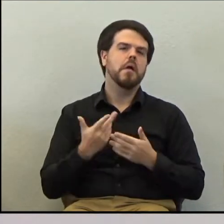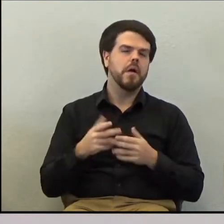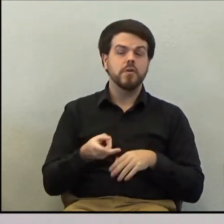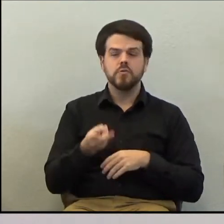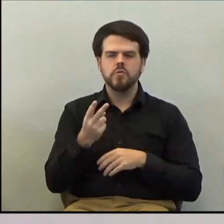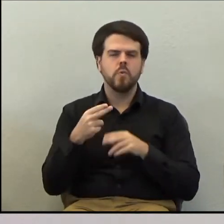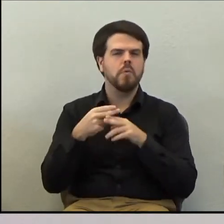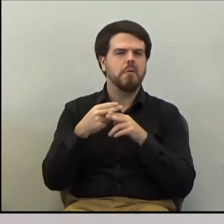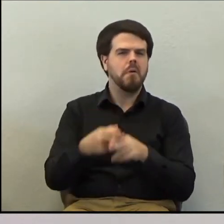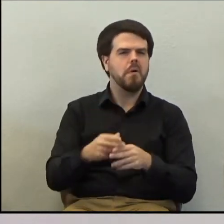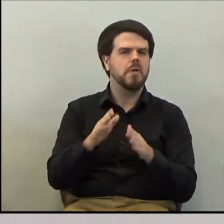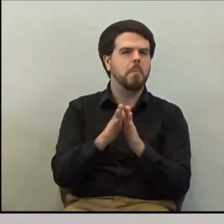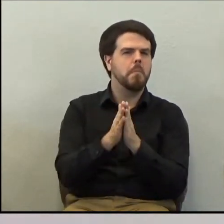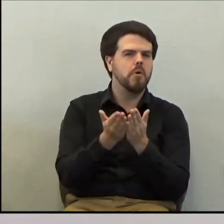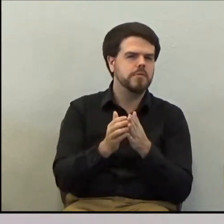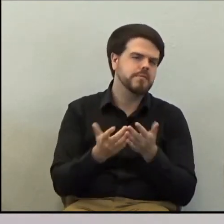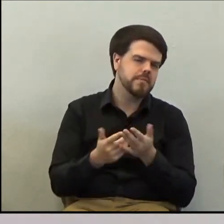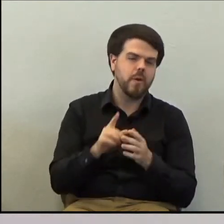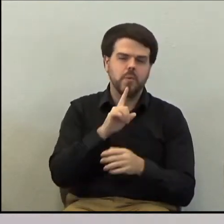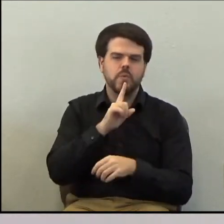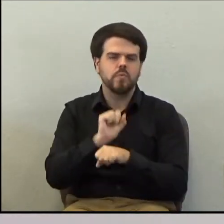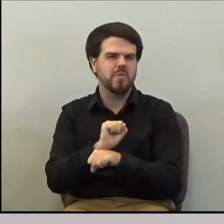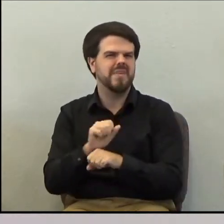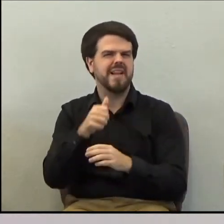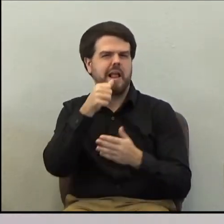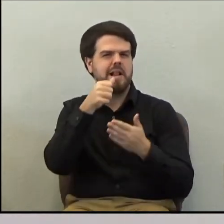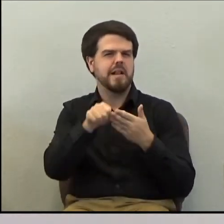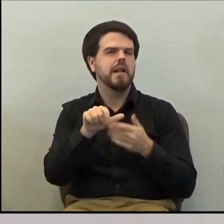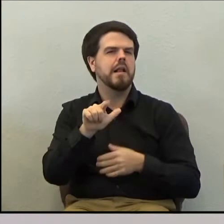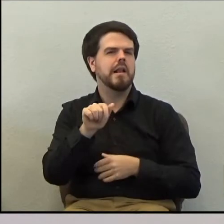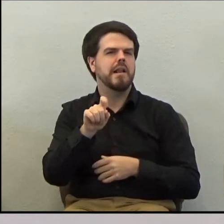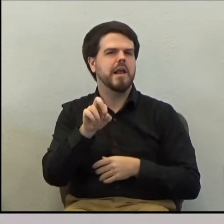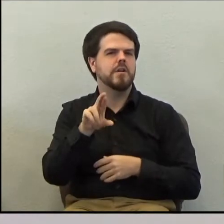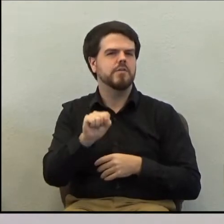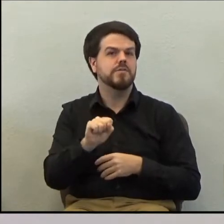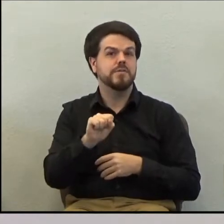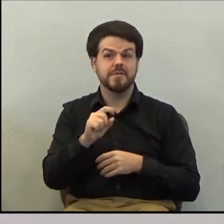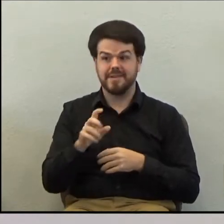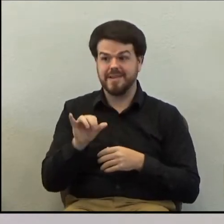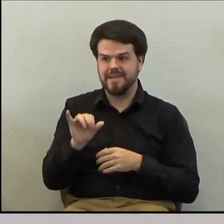two letters for the growing New Testament.